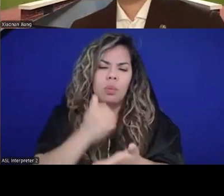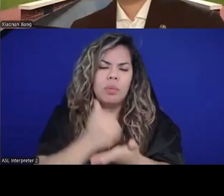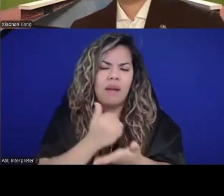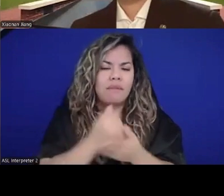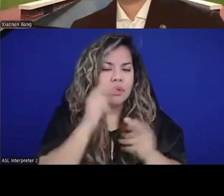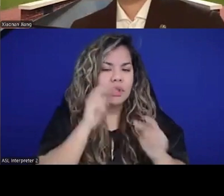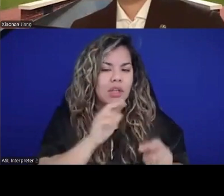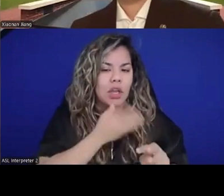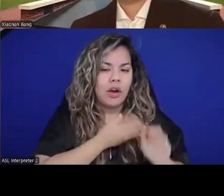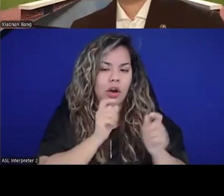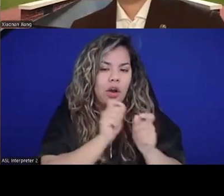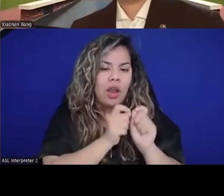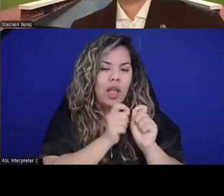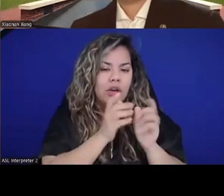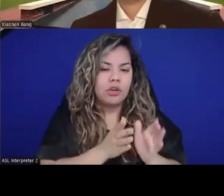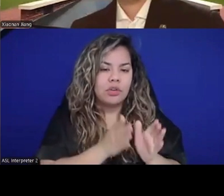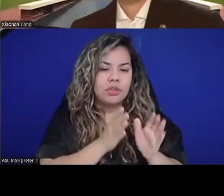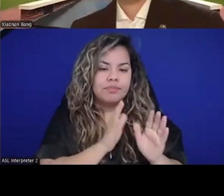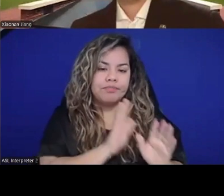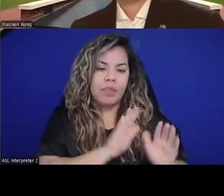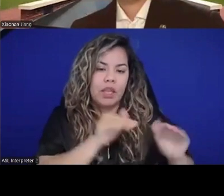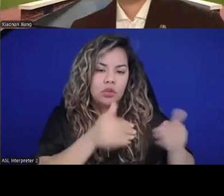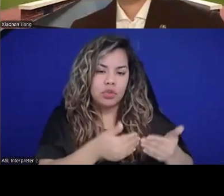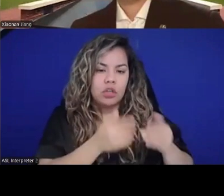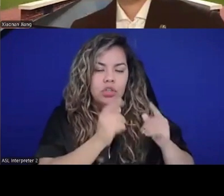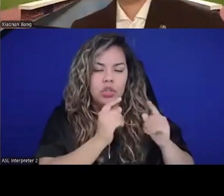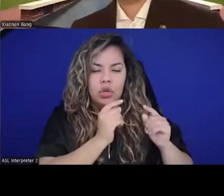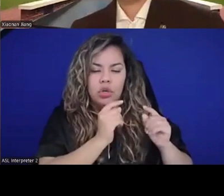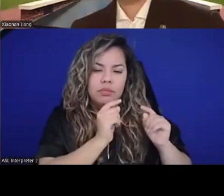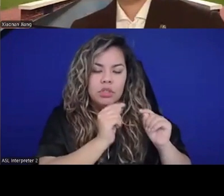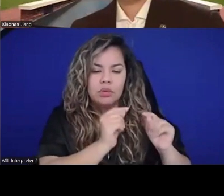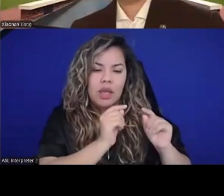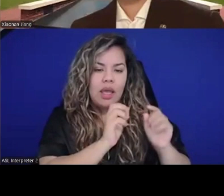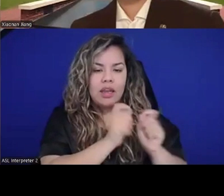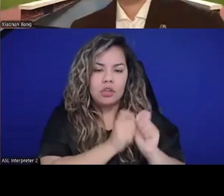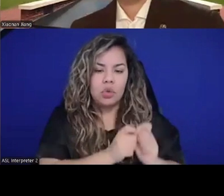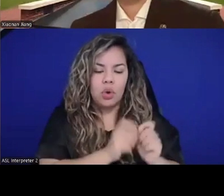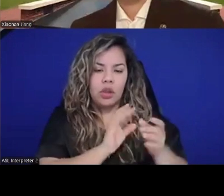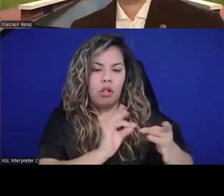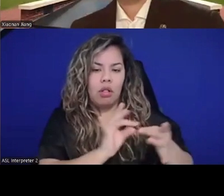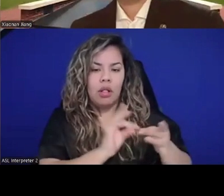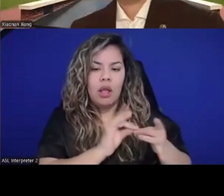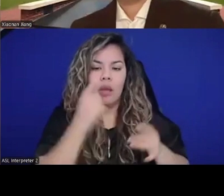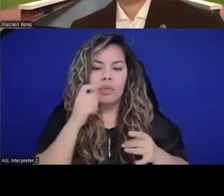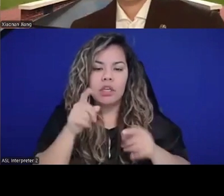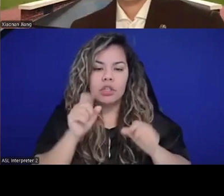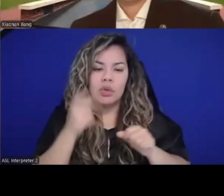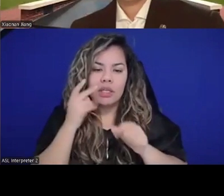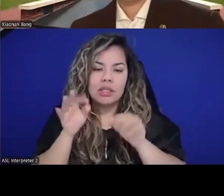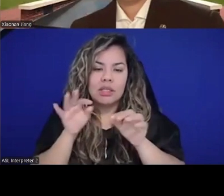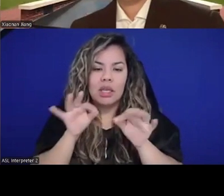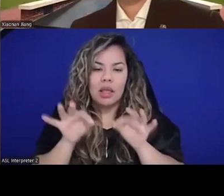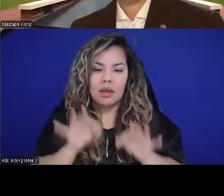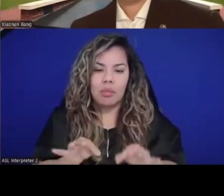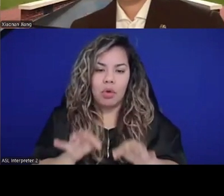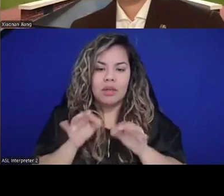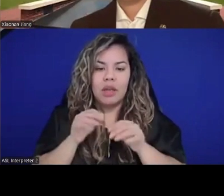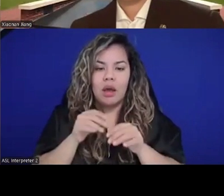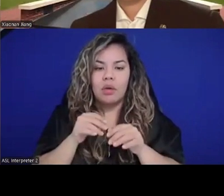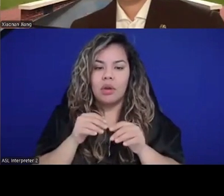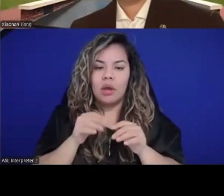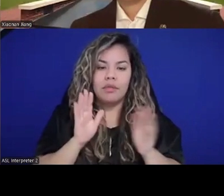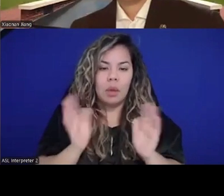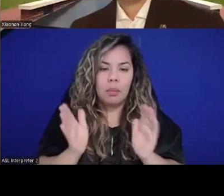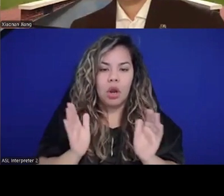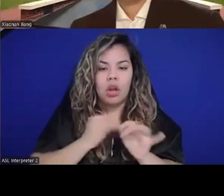our editorial, because you can see kind of a breakdown of the comparative and international education articles. Some of them are single country